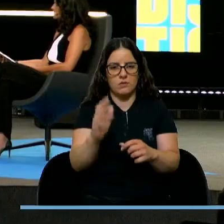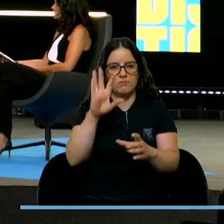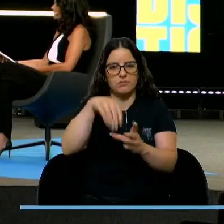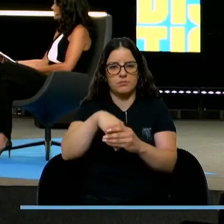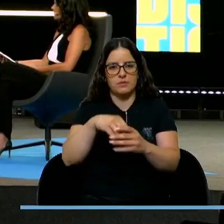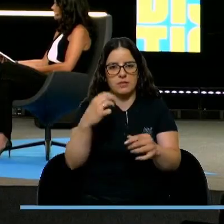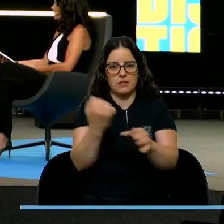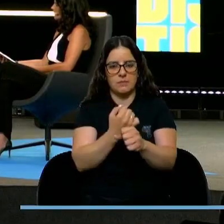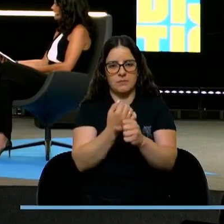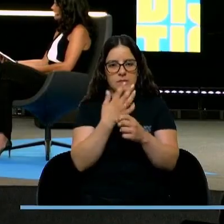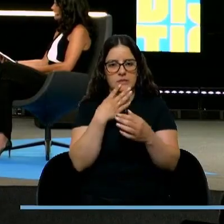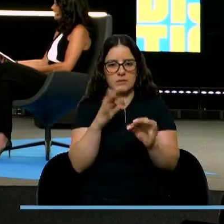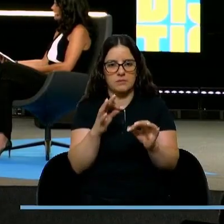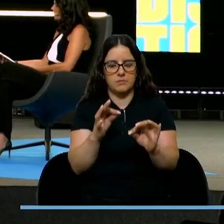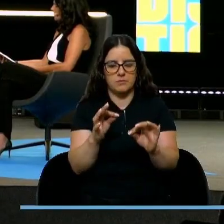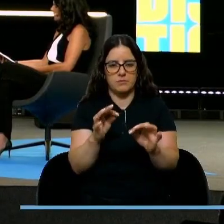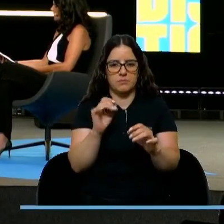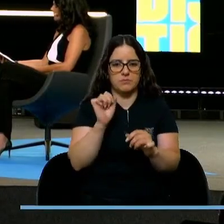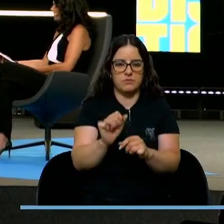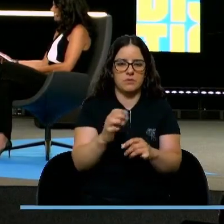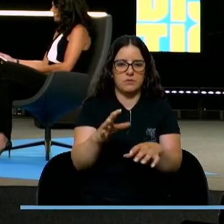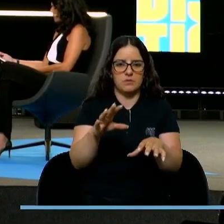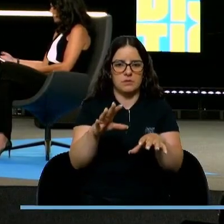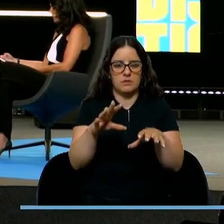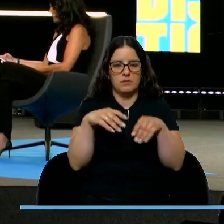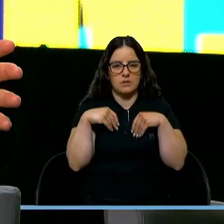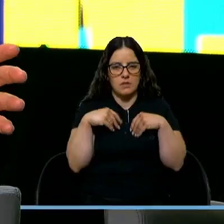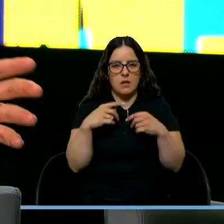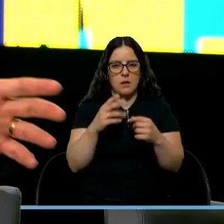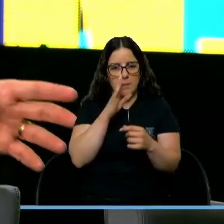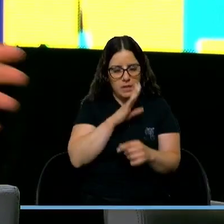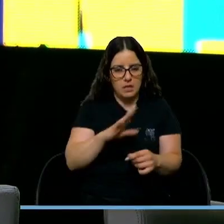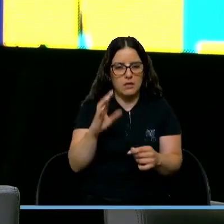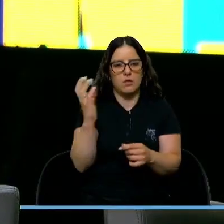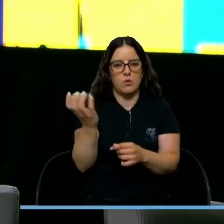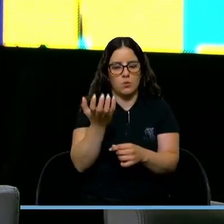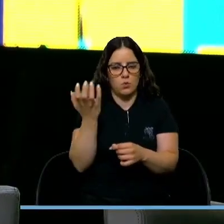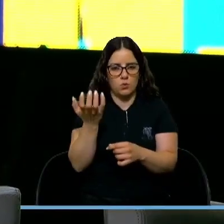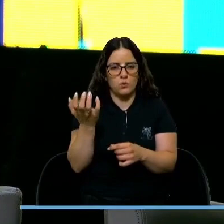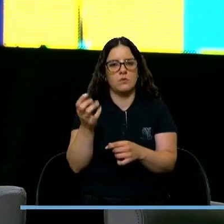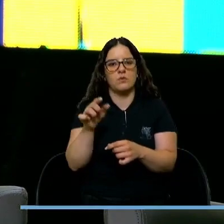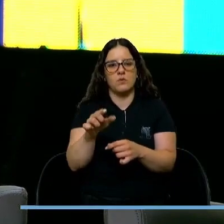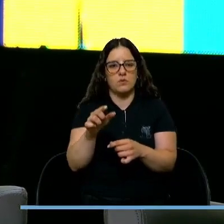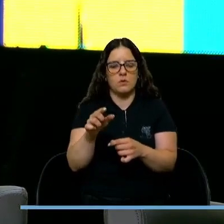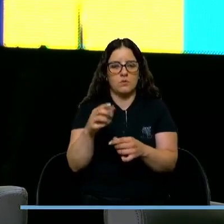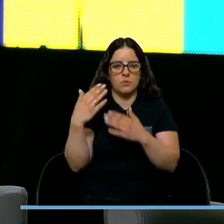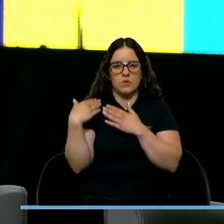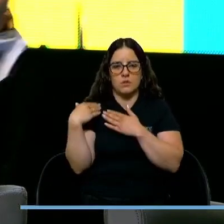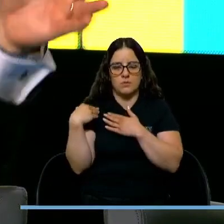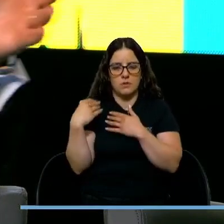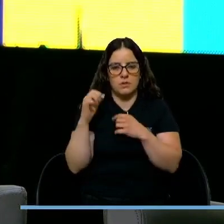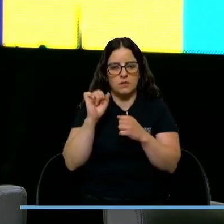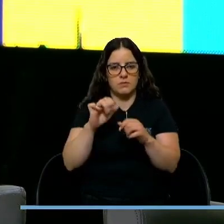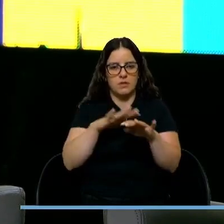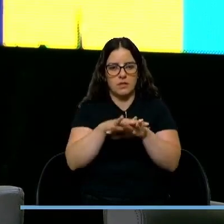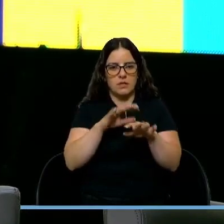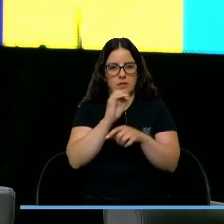The task is simpler. It has more to do with adopting practices, culture,